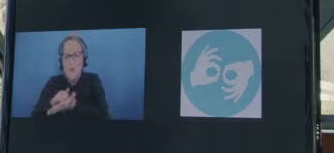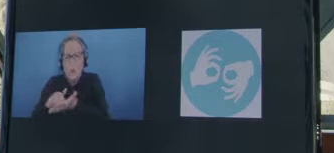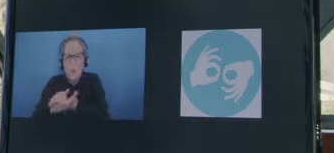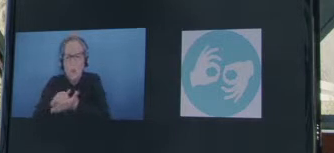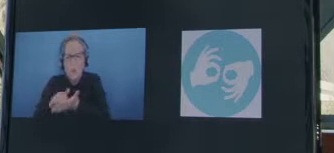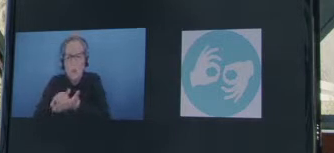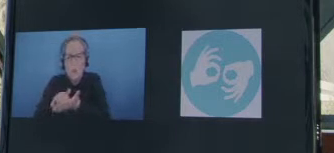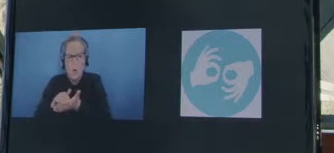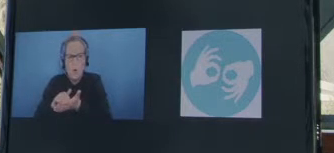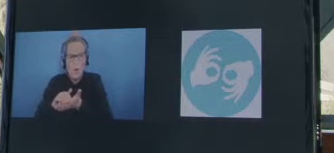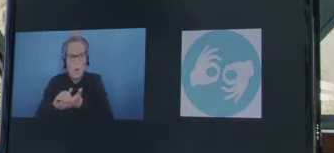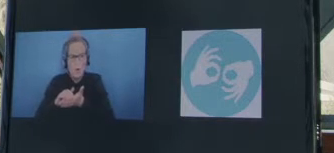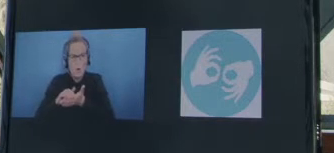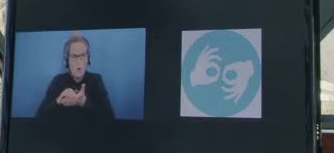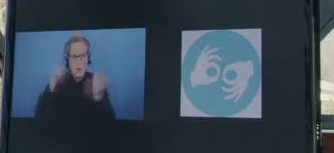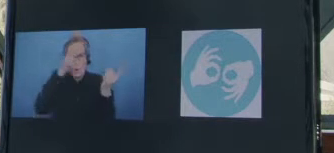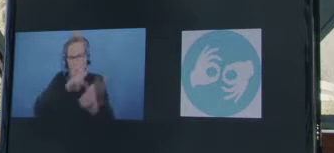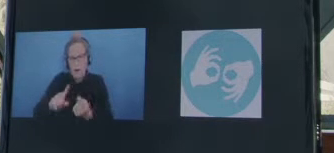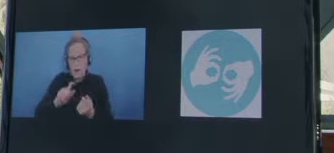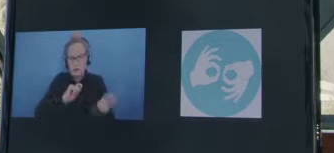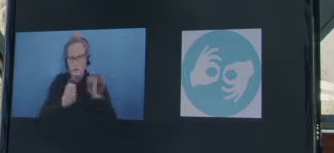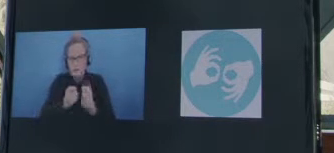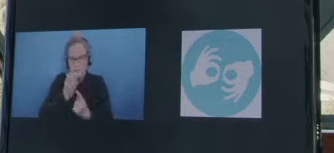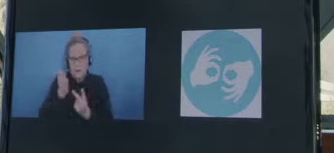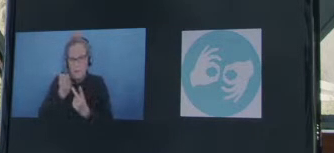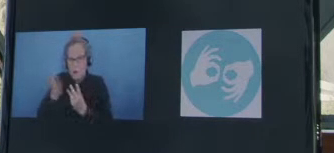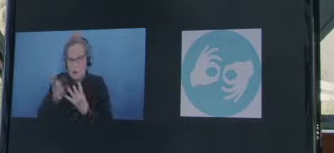of transformation pathways for these materials.